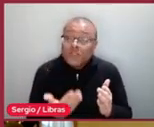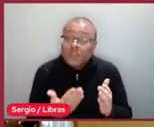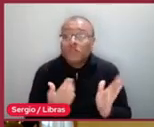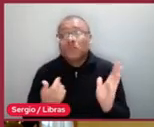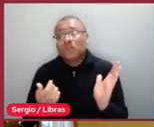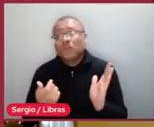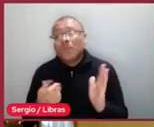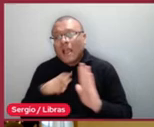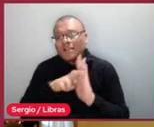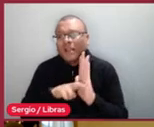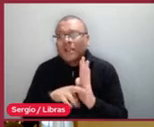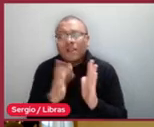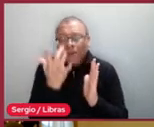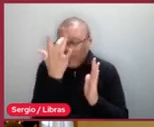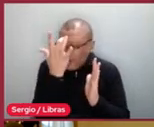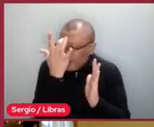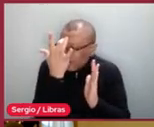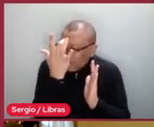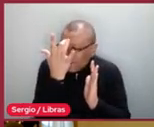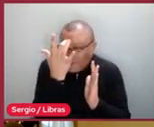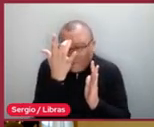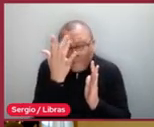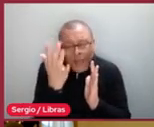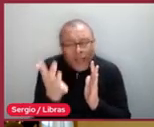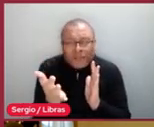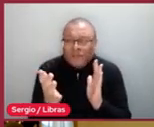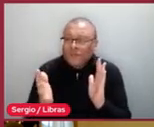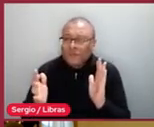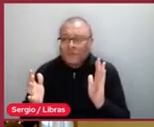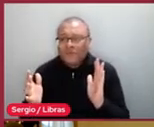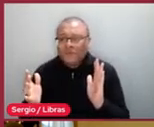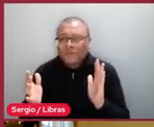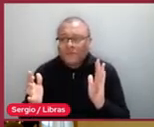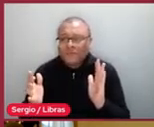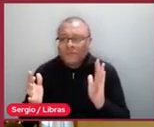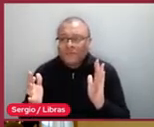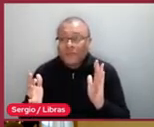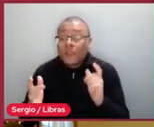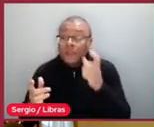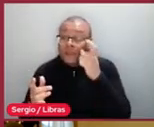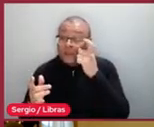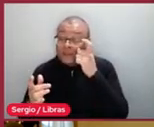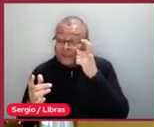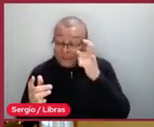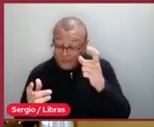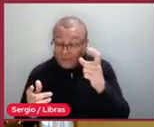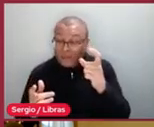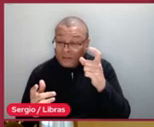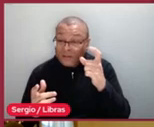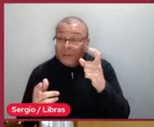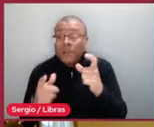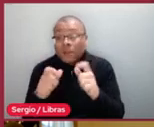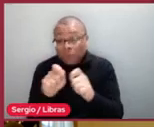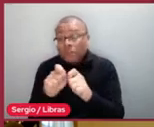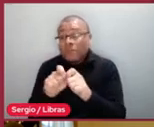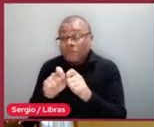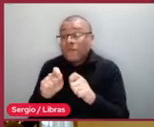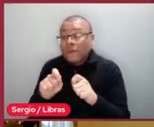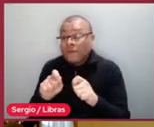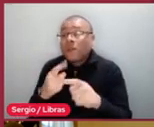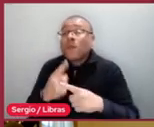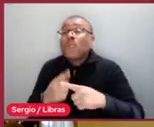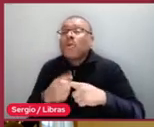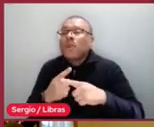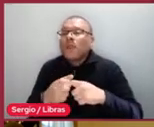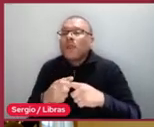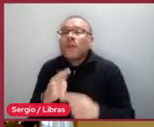way easier, and we gain some interesting and clever tricks that we can do this. First is that we